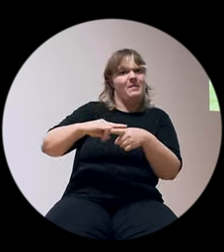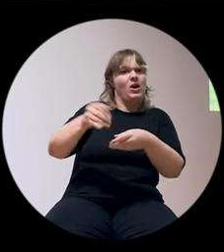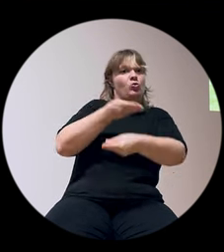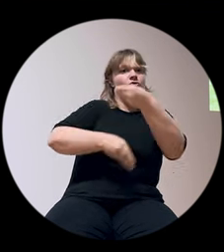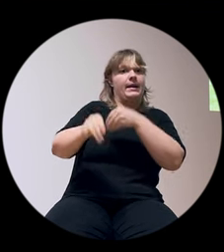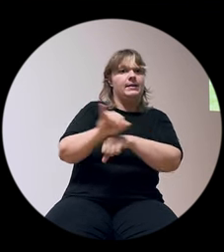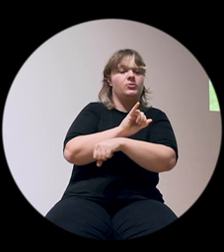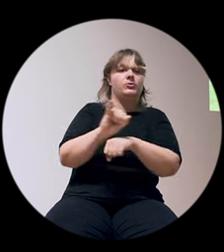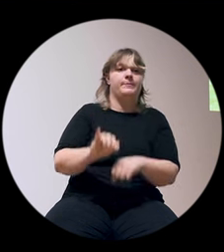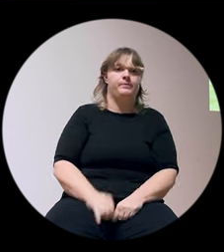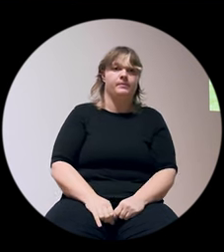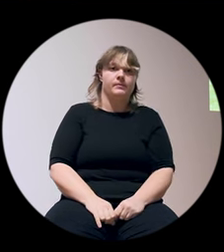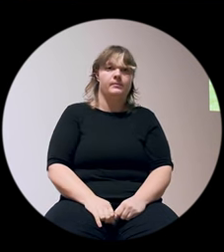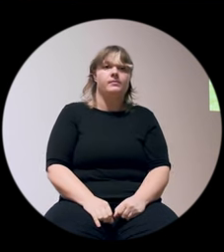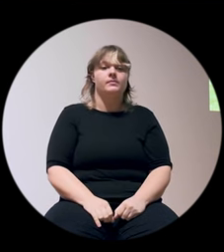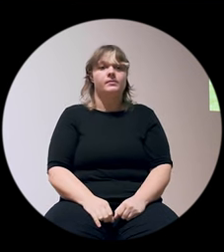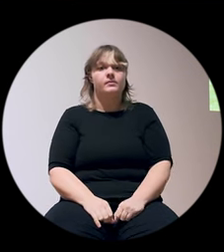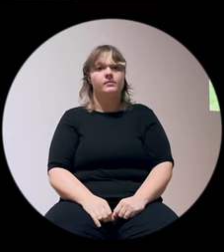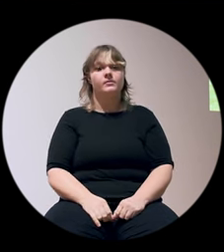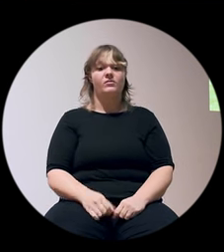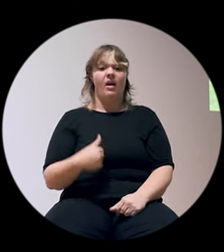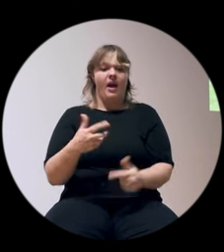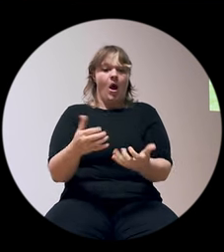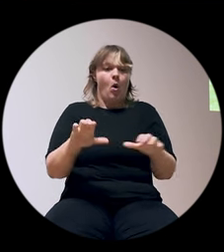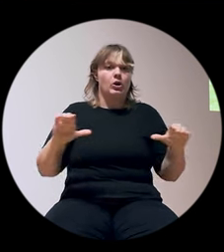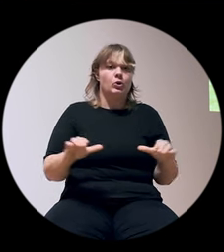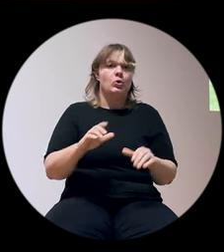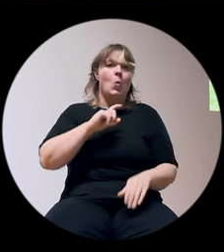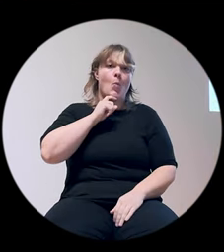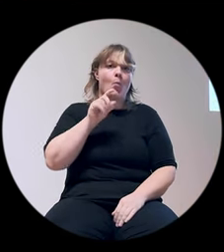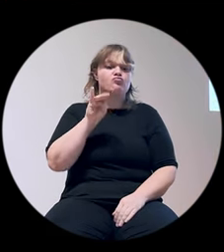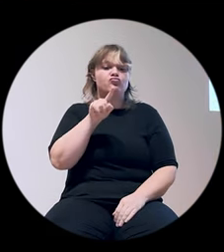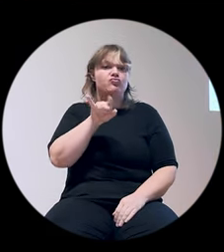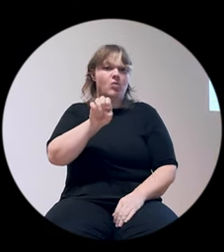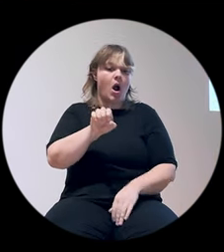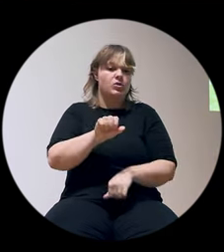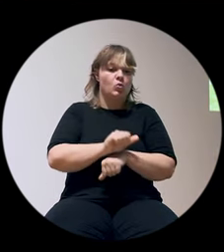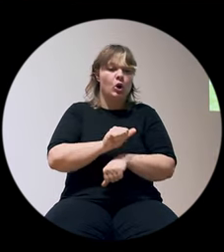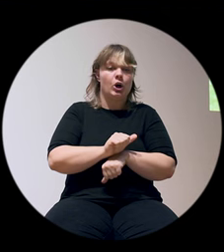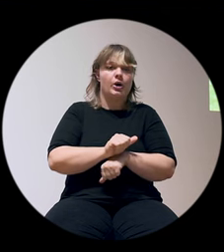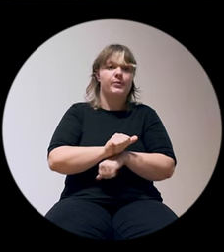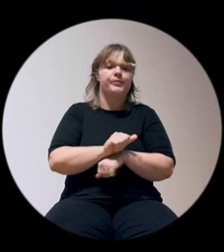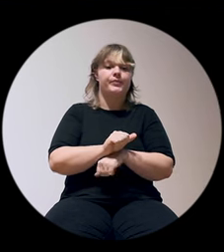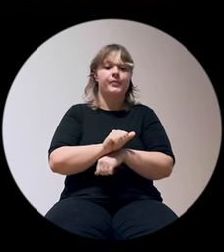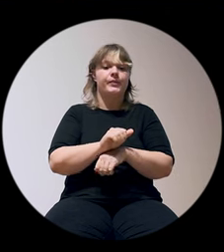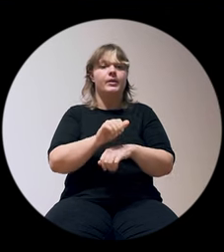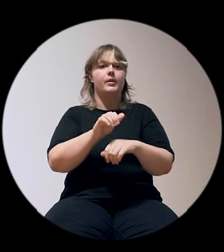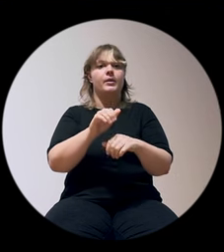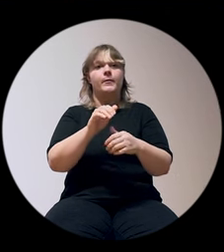industry. I wanted to do some bronze work that was placed in